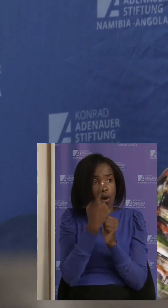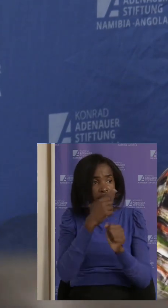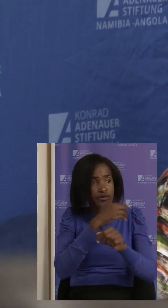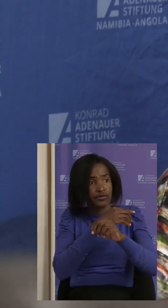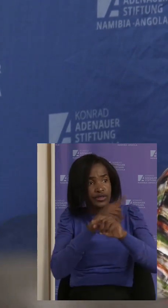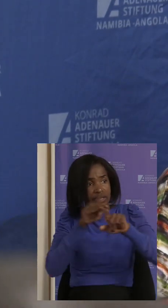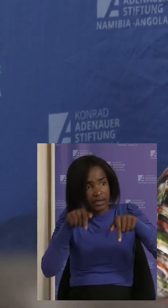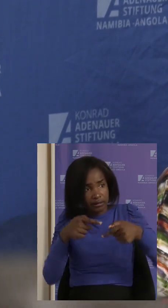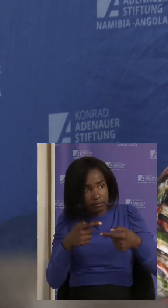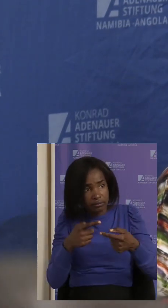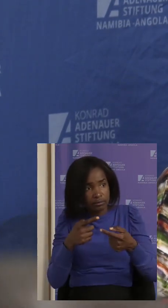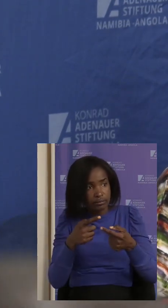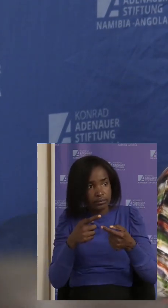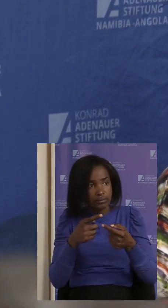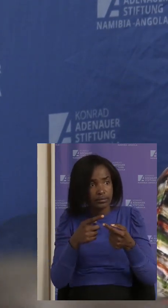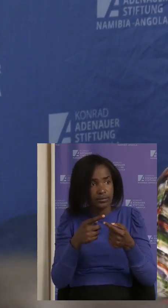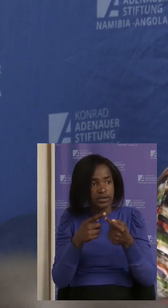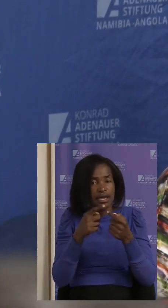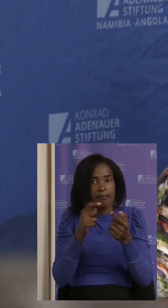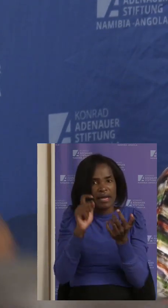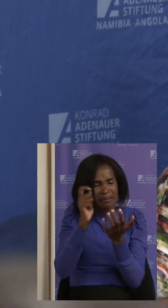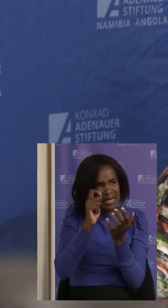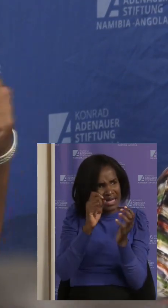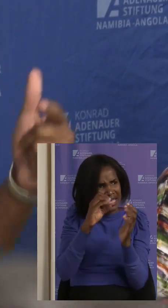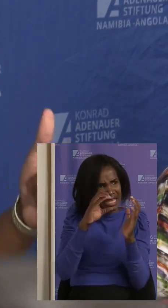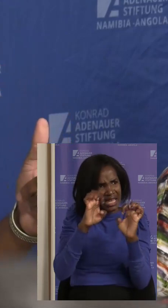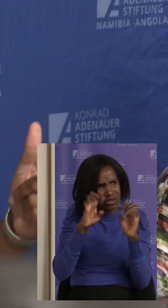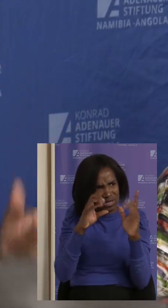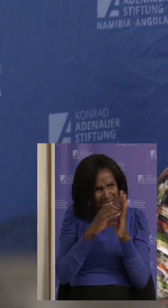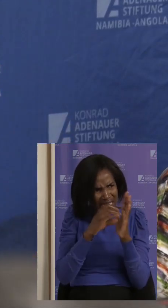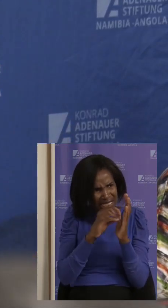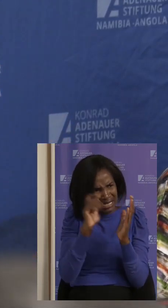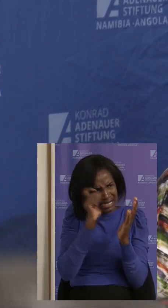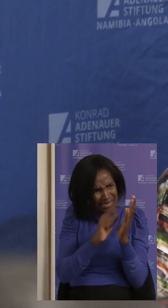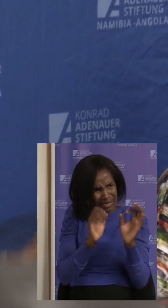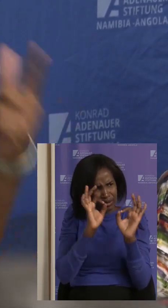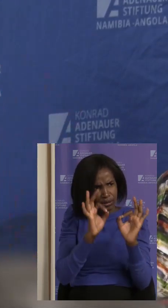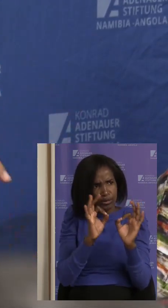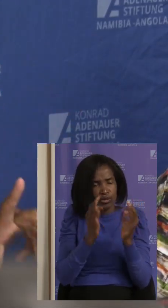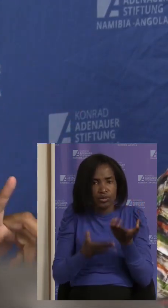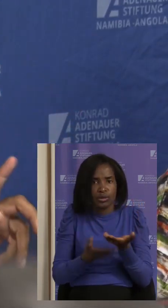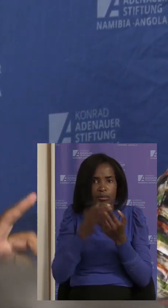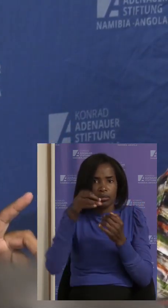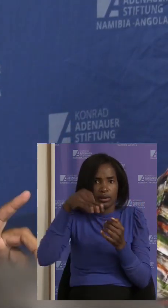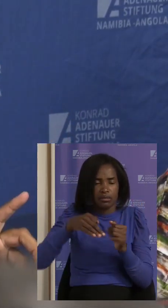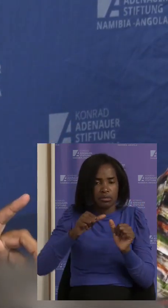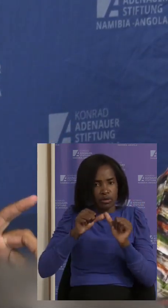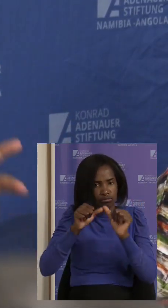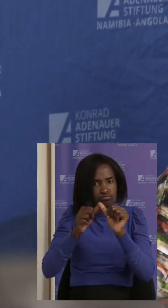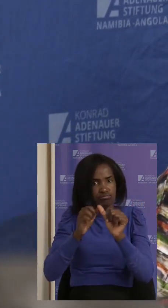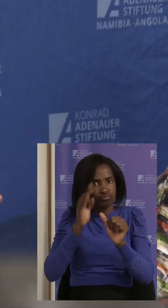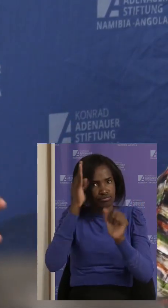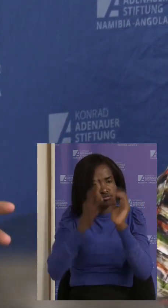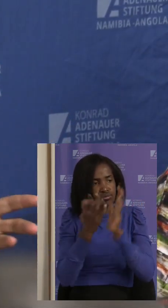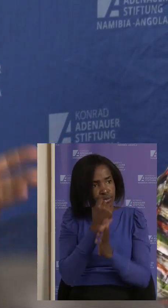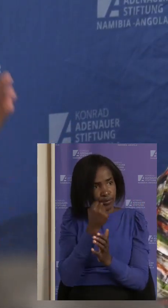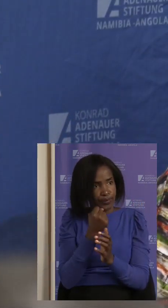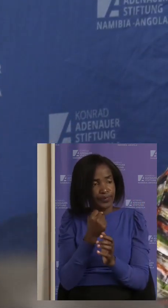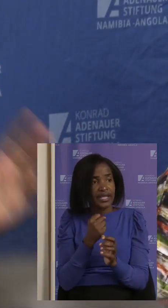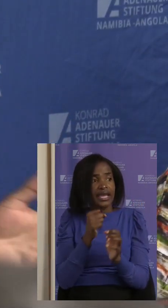that we can be well crafted so that it can take Namibia forward. But to our surprise, the Education